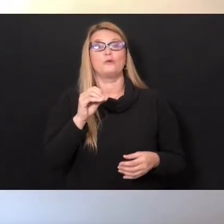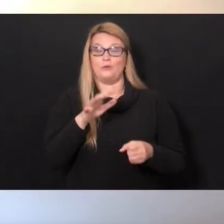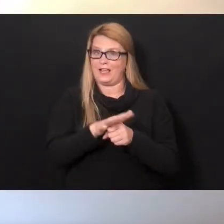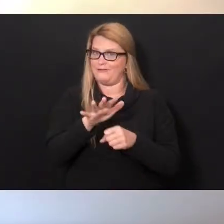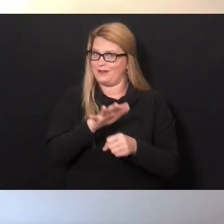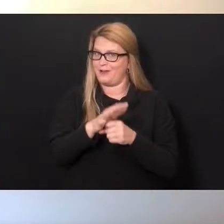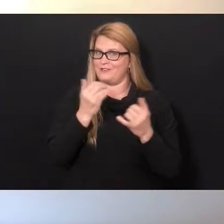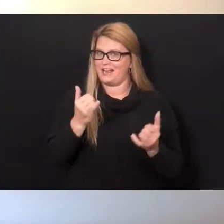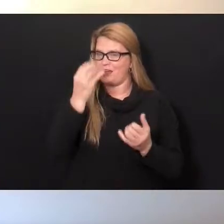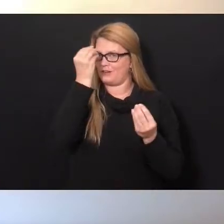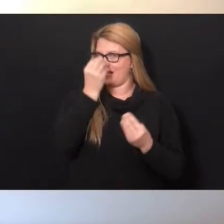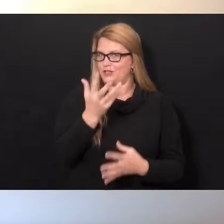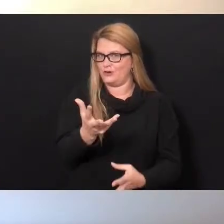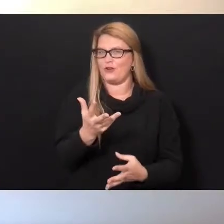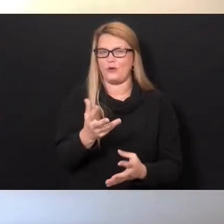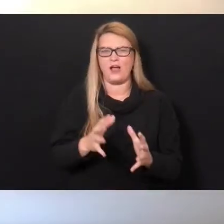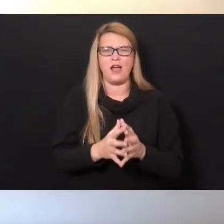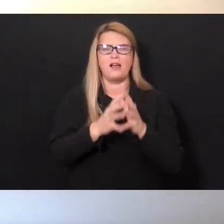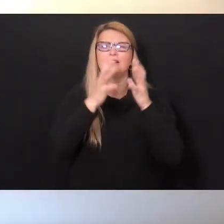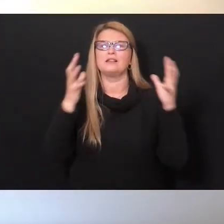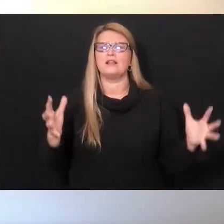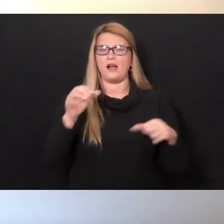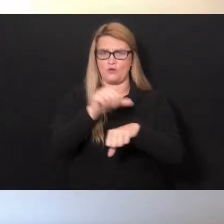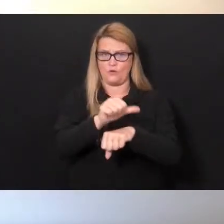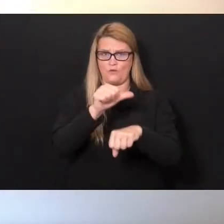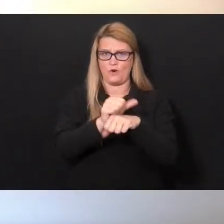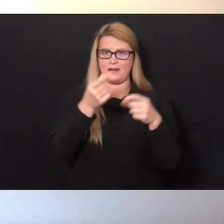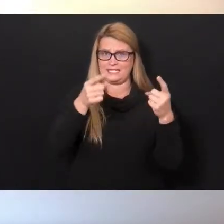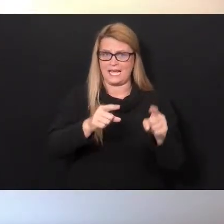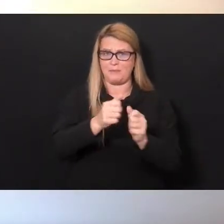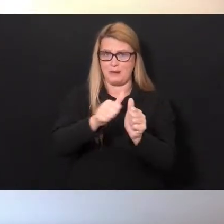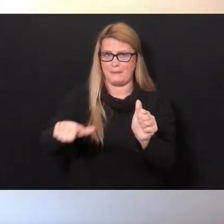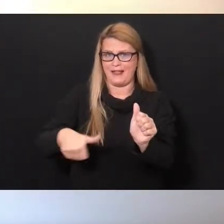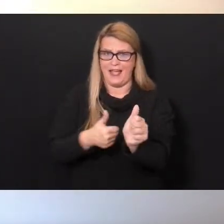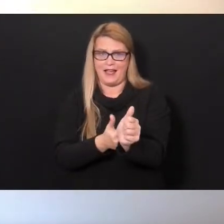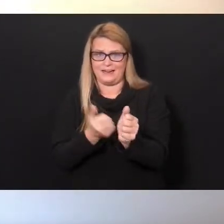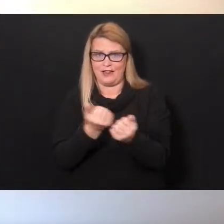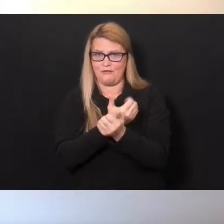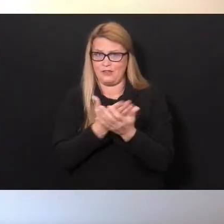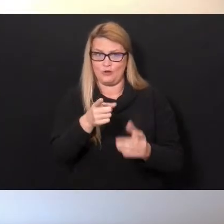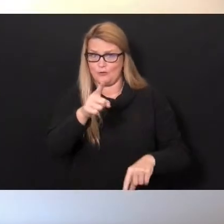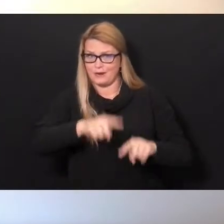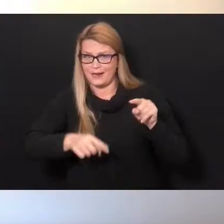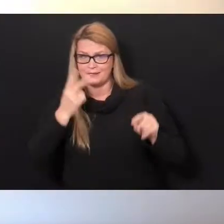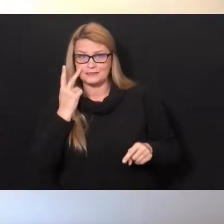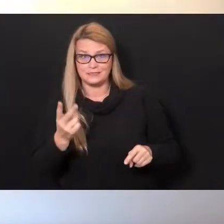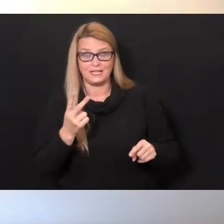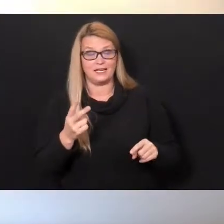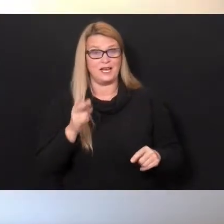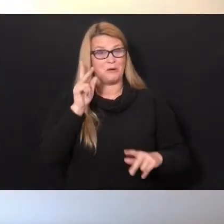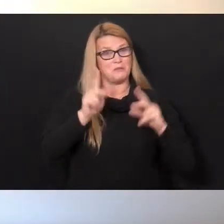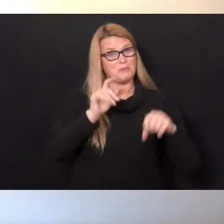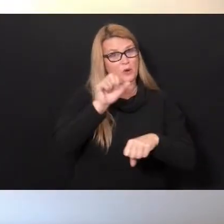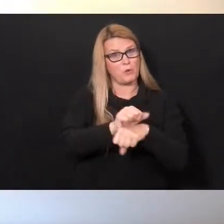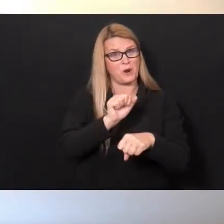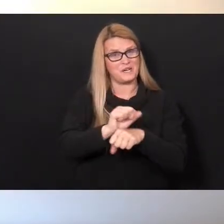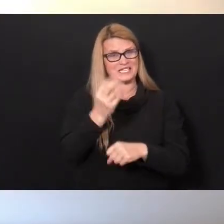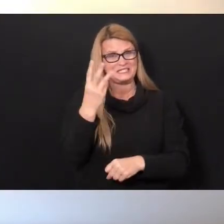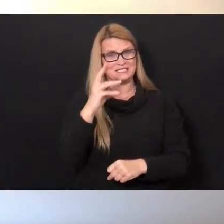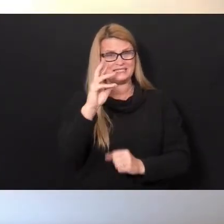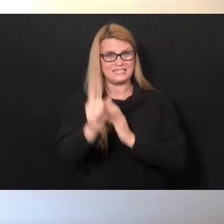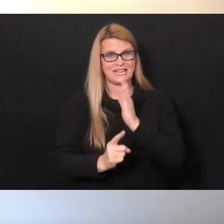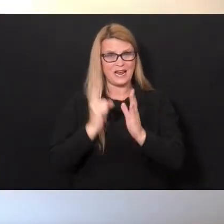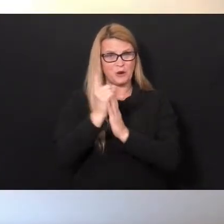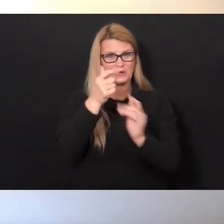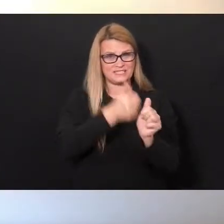I just want to highlight a lot of work goes on behind the scenes every day, folks working 16 hours a day to get things done,